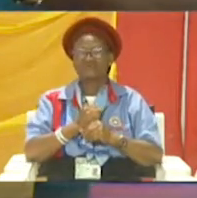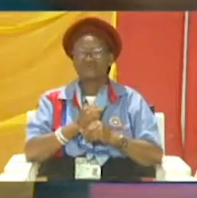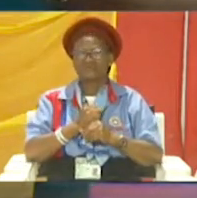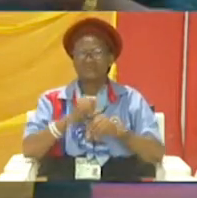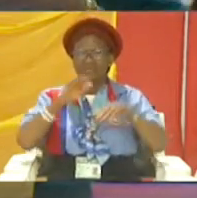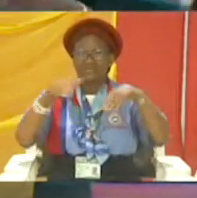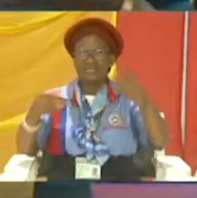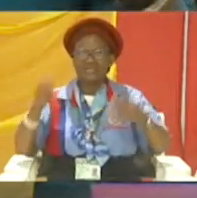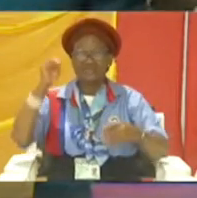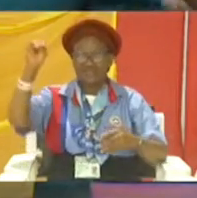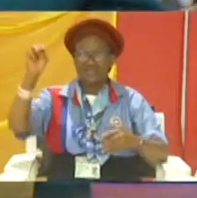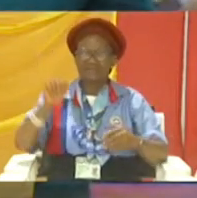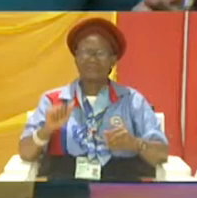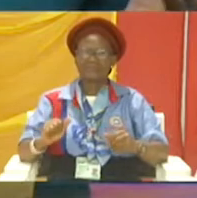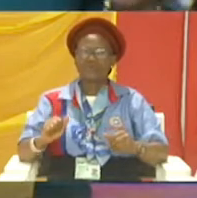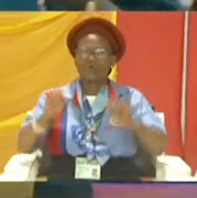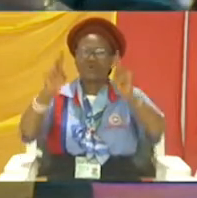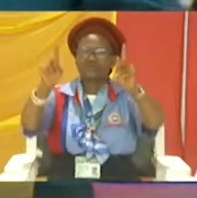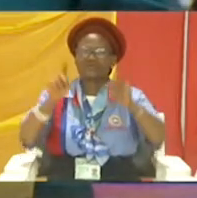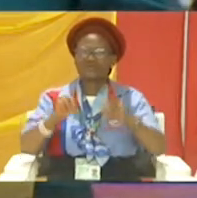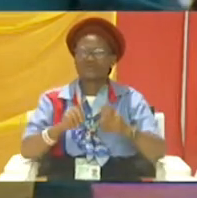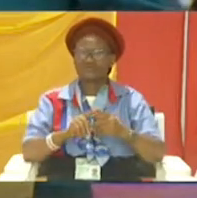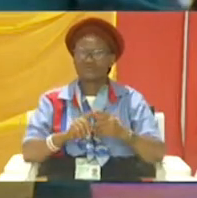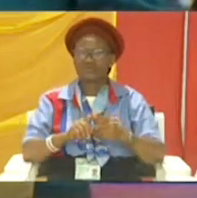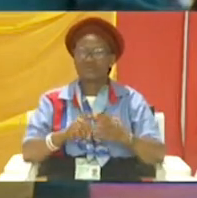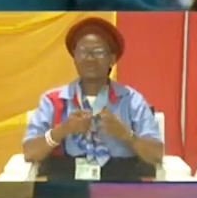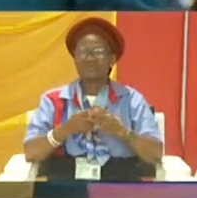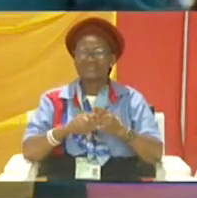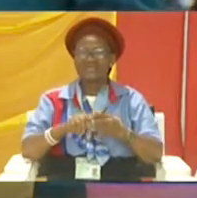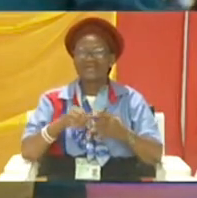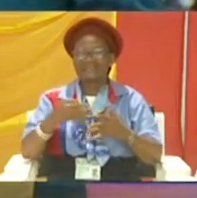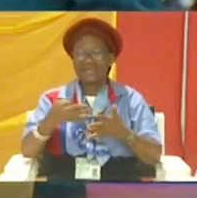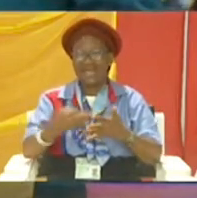gave him an opportunity to start afresh.